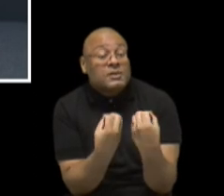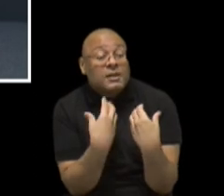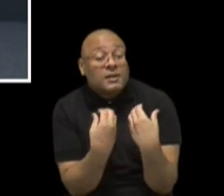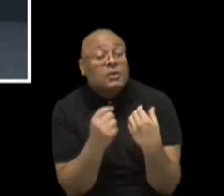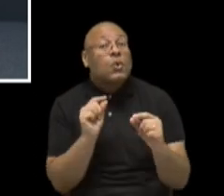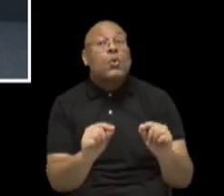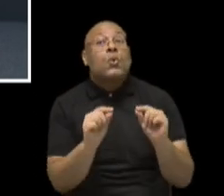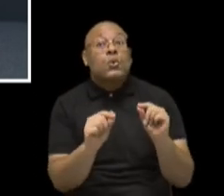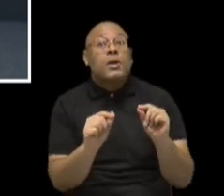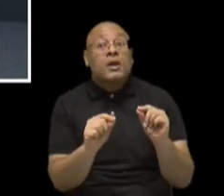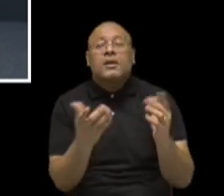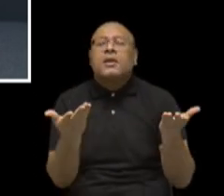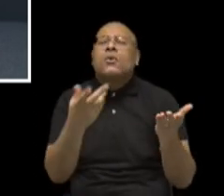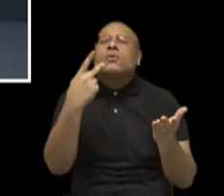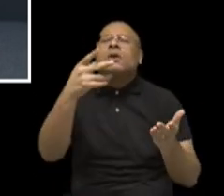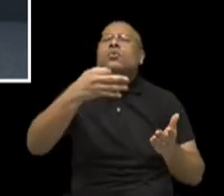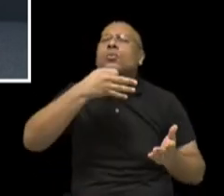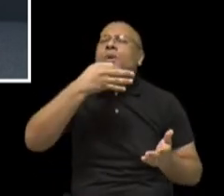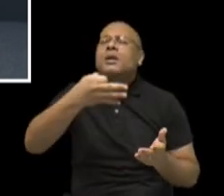did it try to tell you?